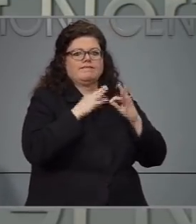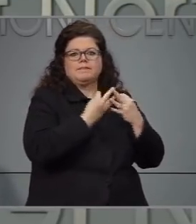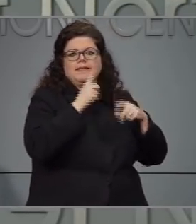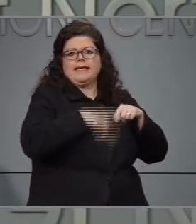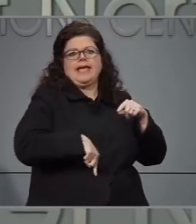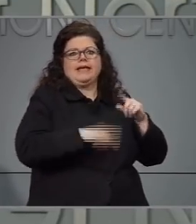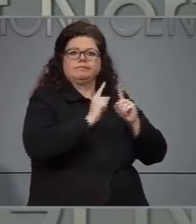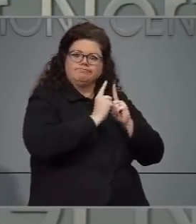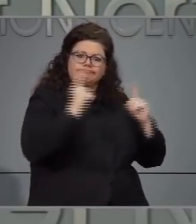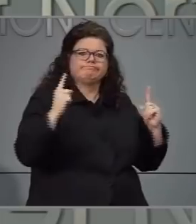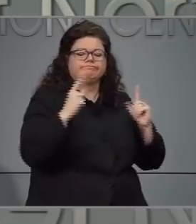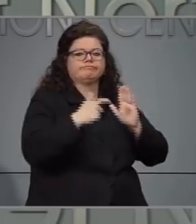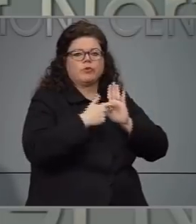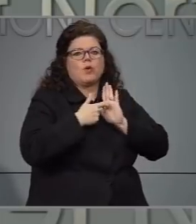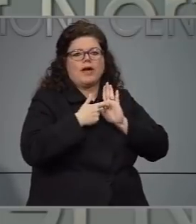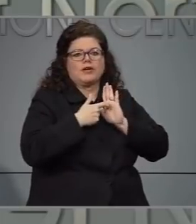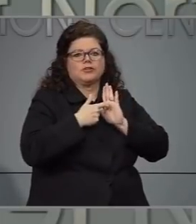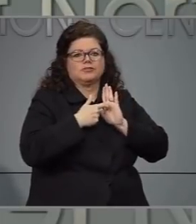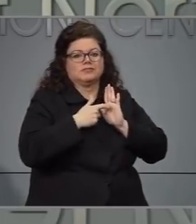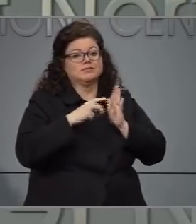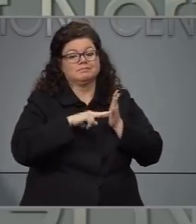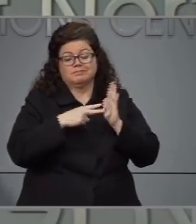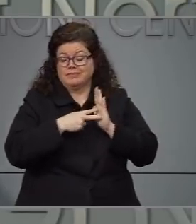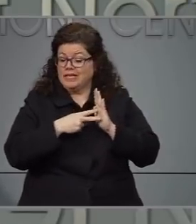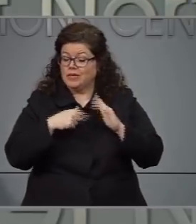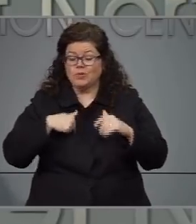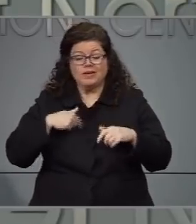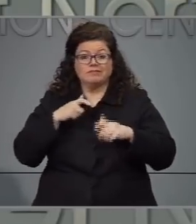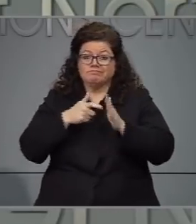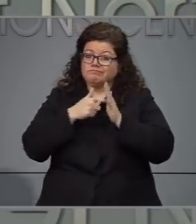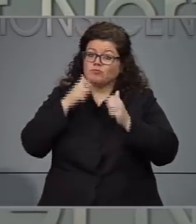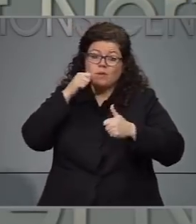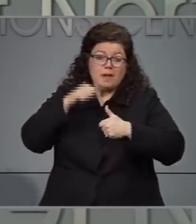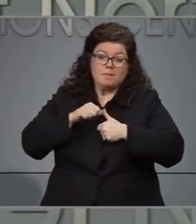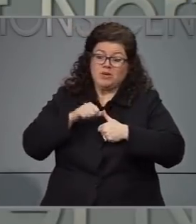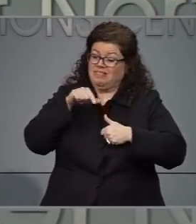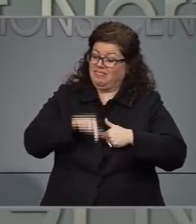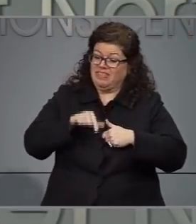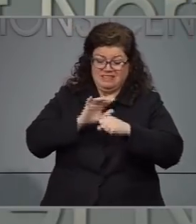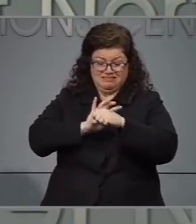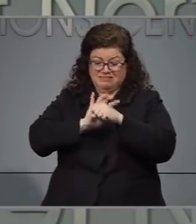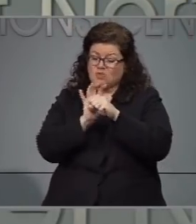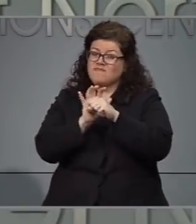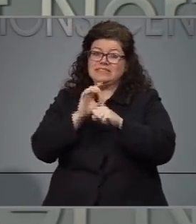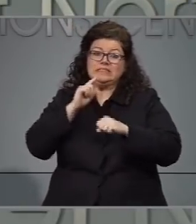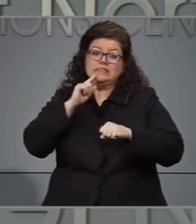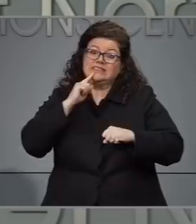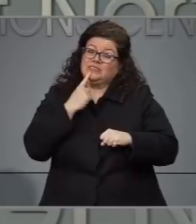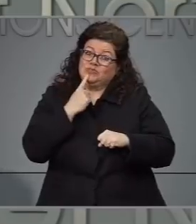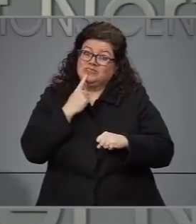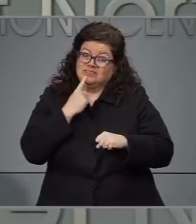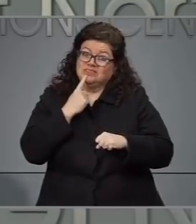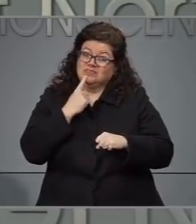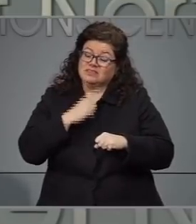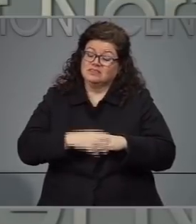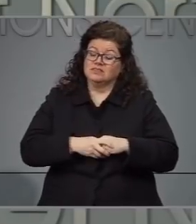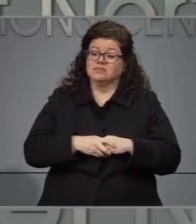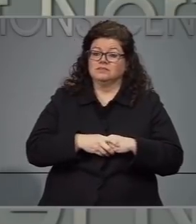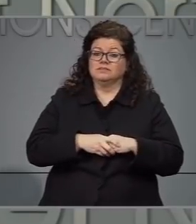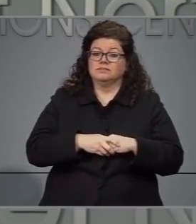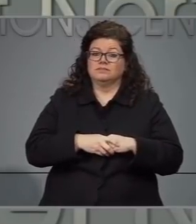Today is a stark reminder that we must take this disease seriously. All